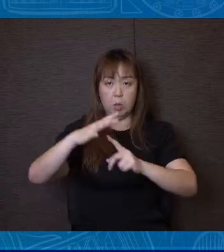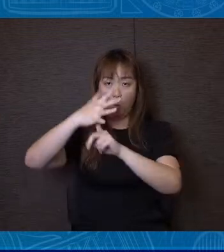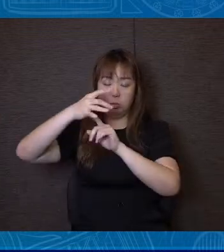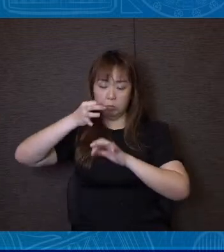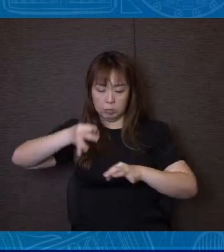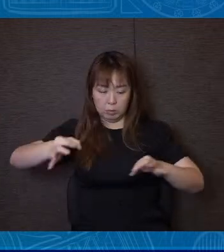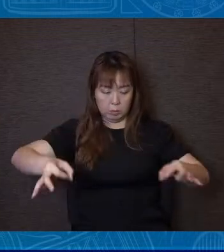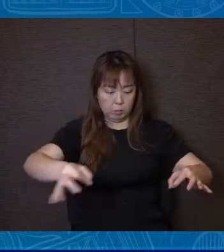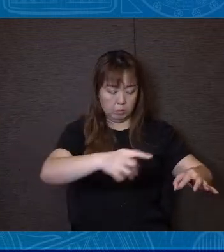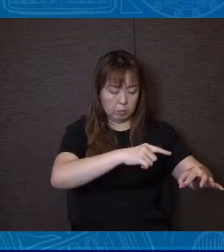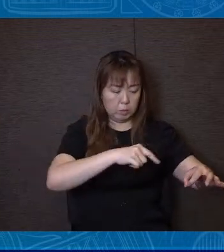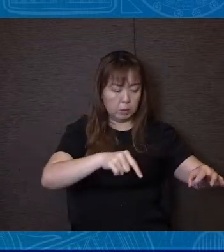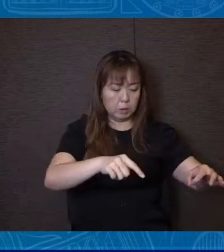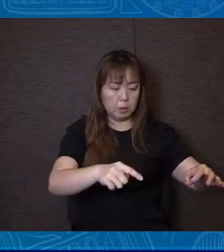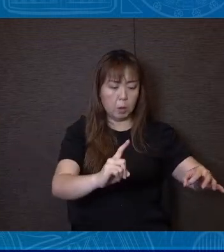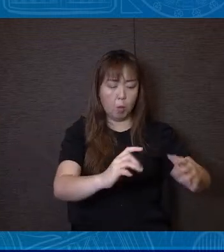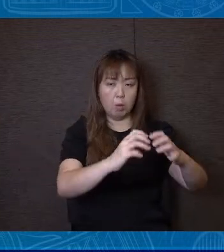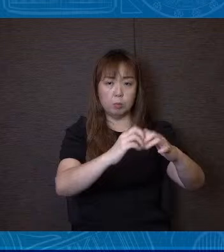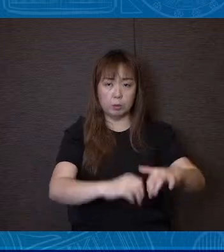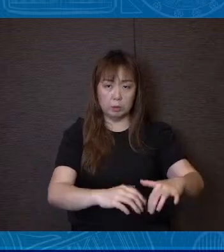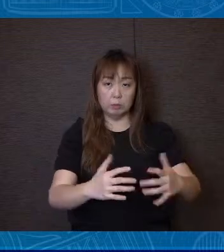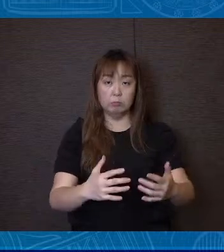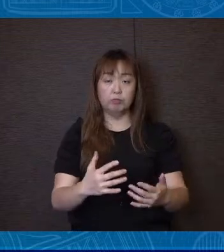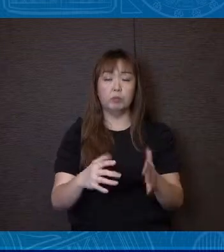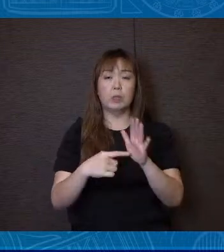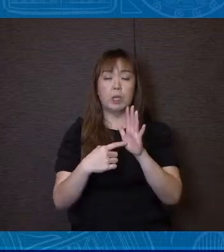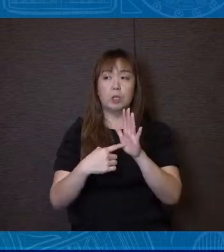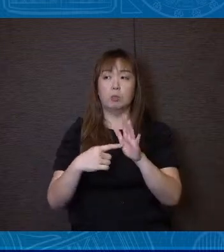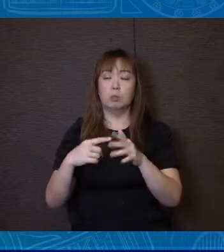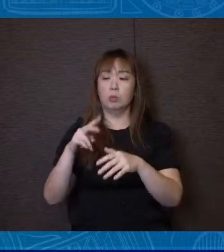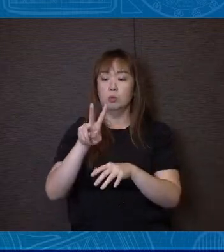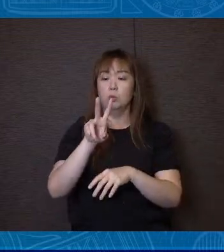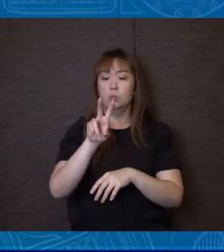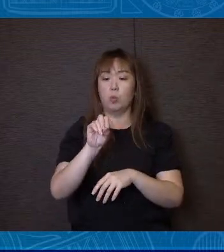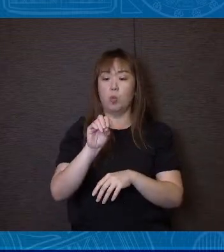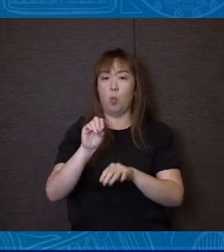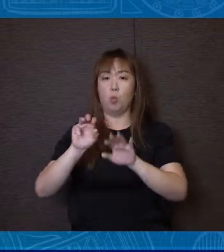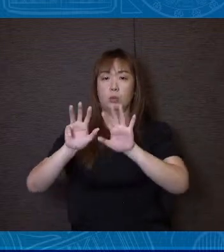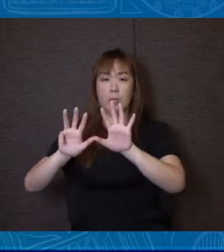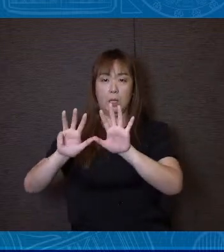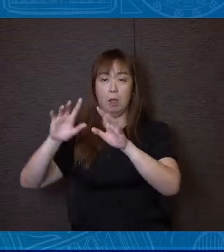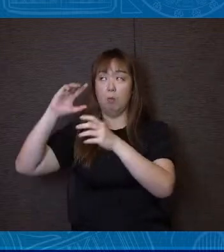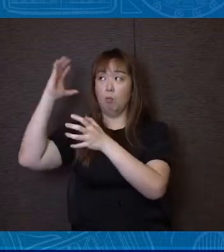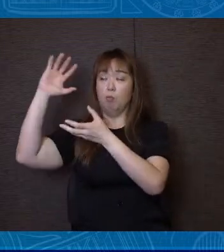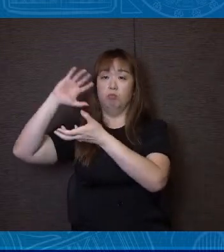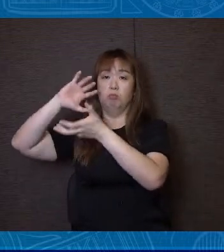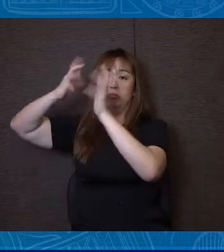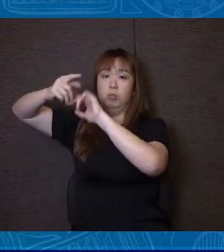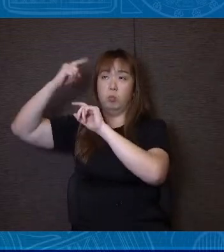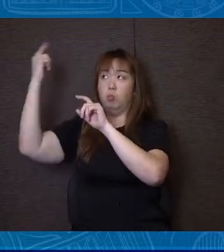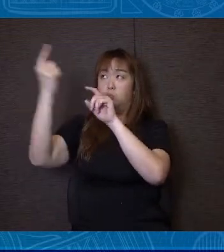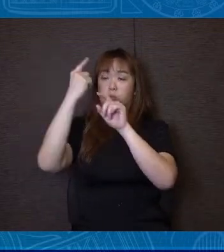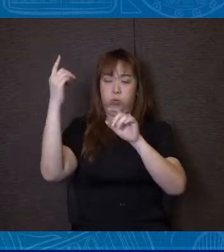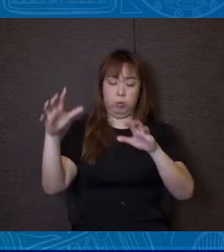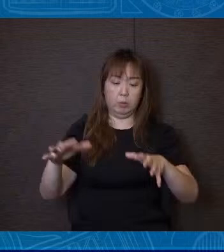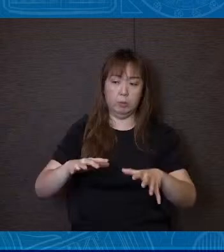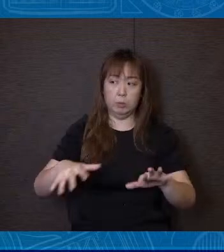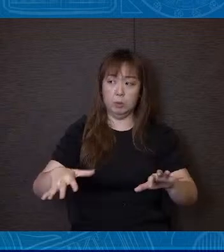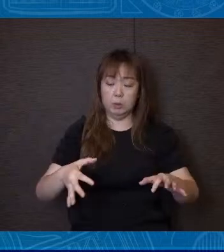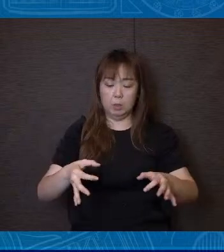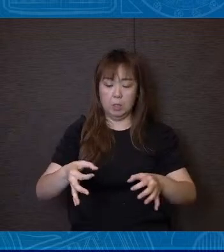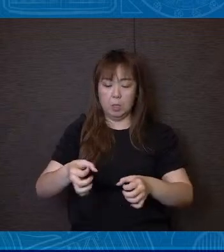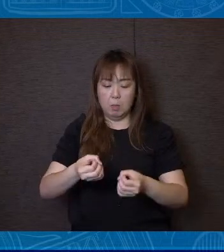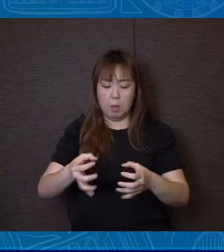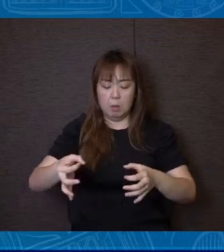When Typhoon Nondoy hit us in 2009, we realized a lot of our cabinets that are on street